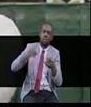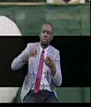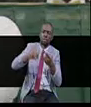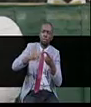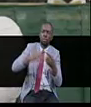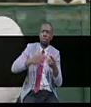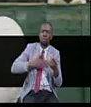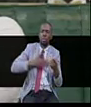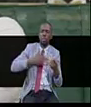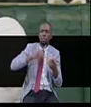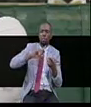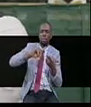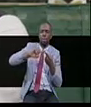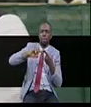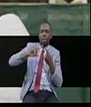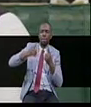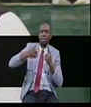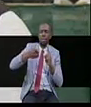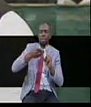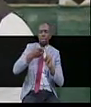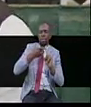my